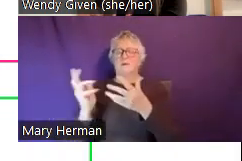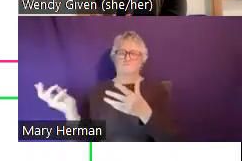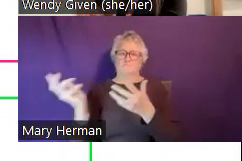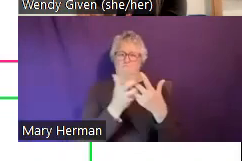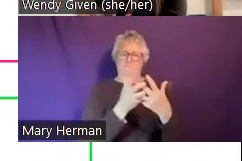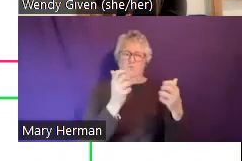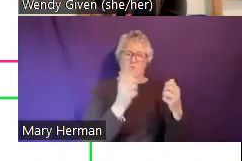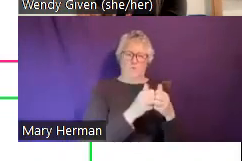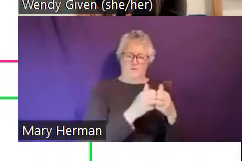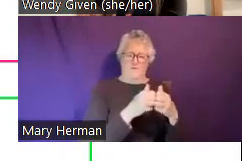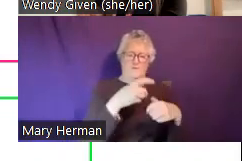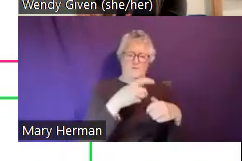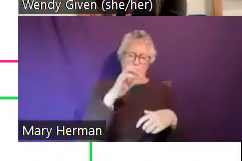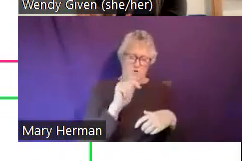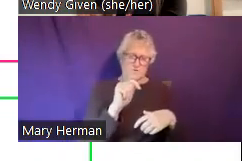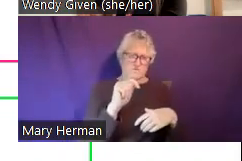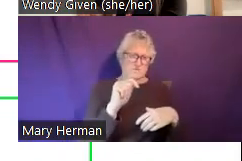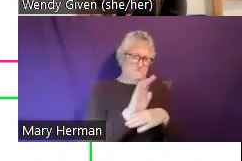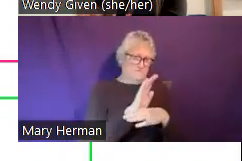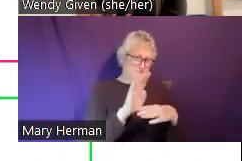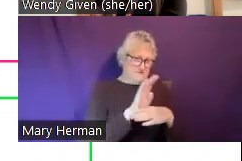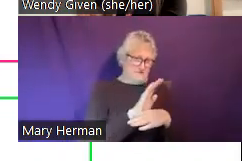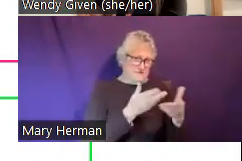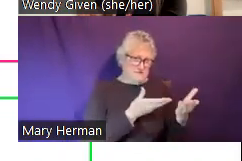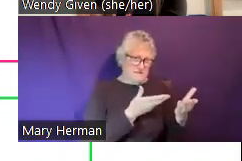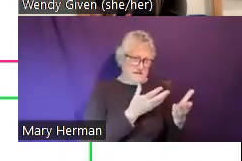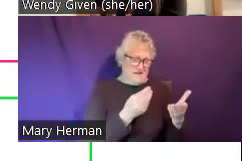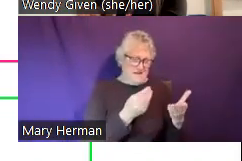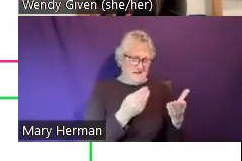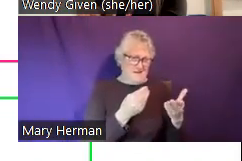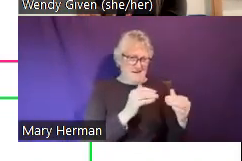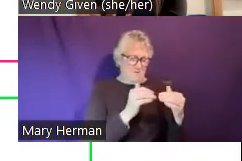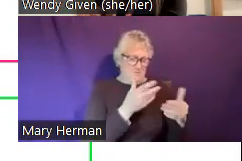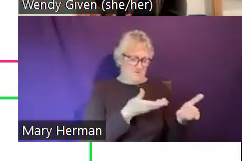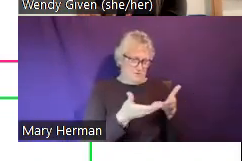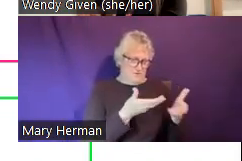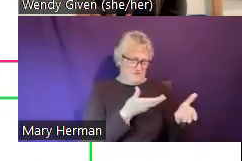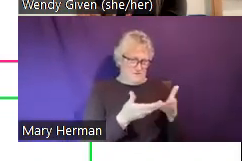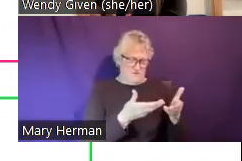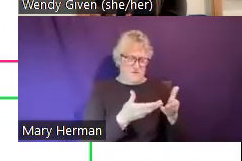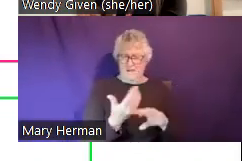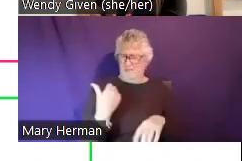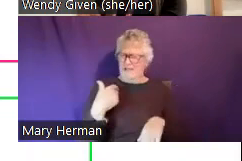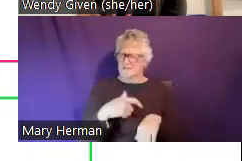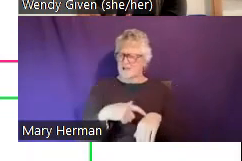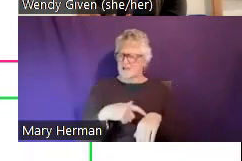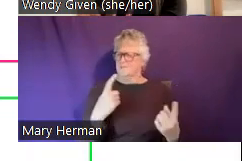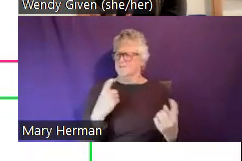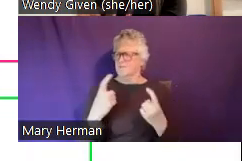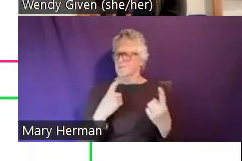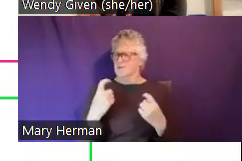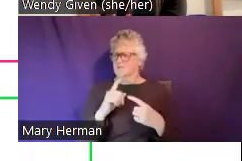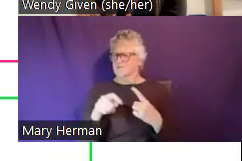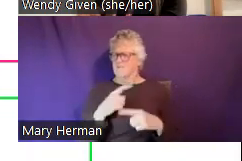services. There were some questions last info session about this, and how